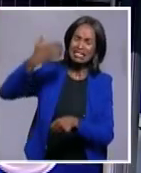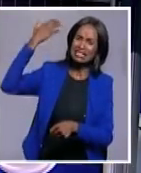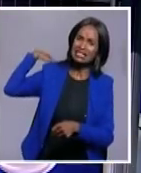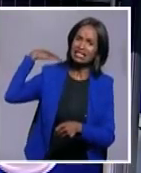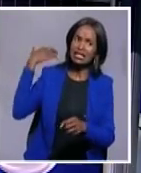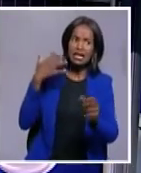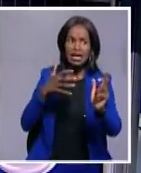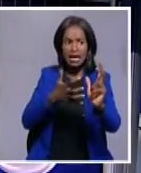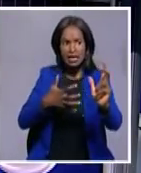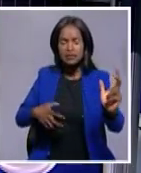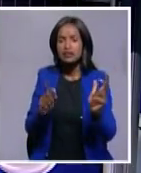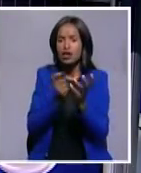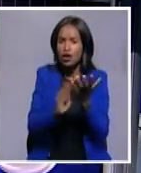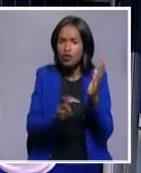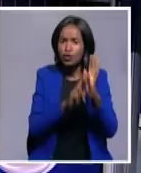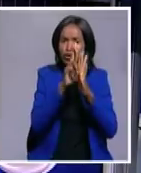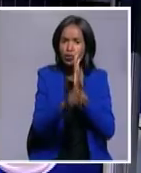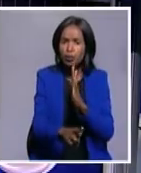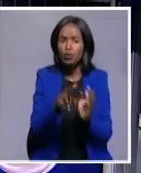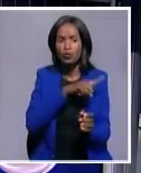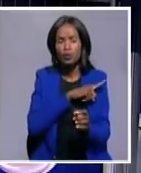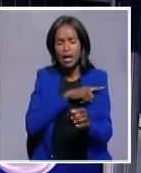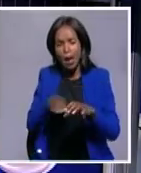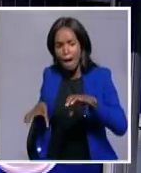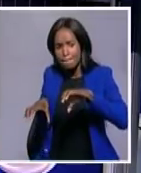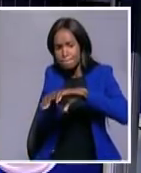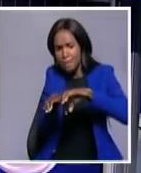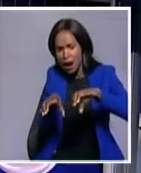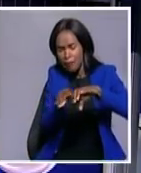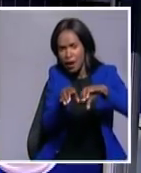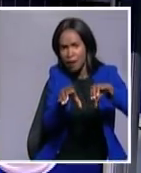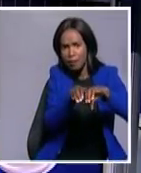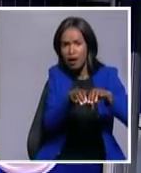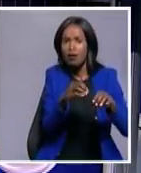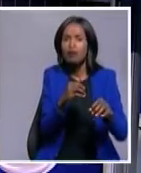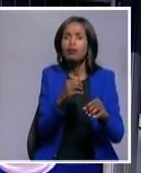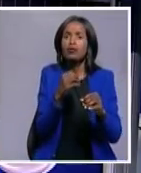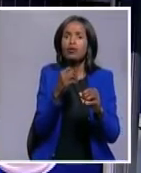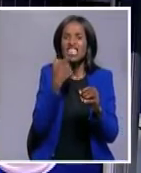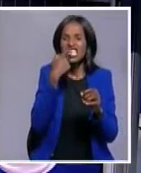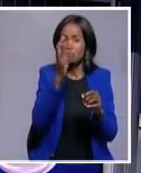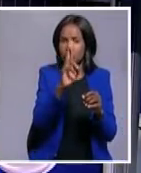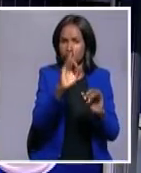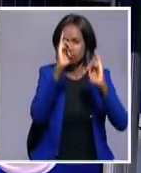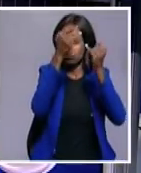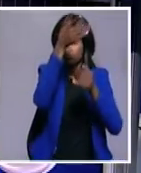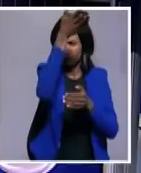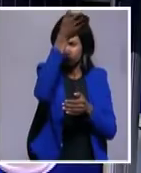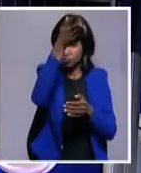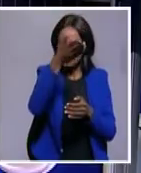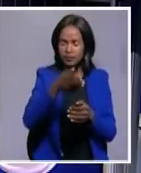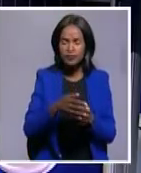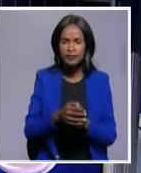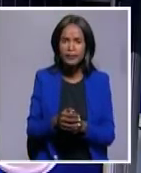engineers produced a report to upgrade the water treatment plant in Rundu. It